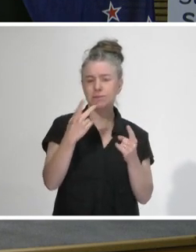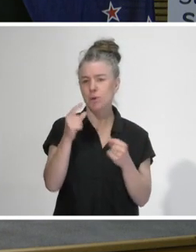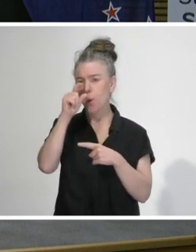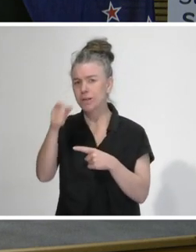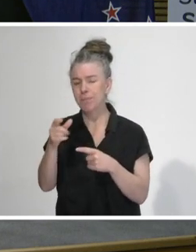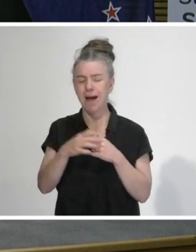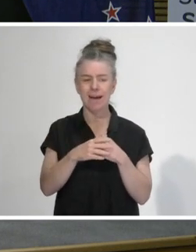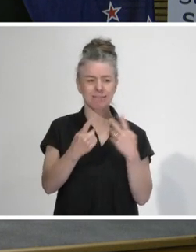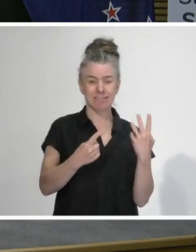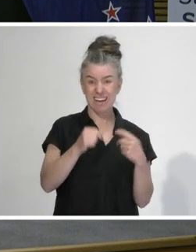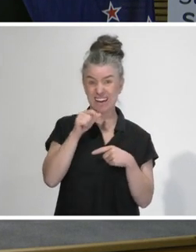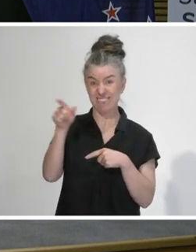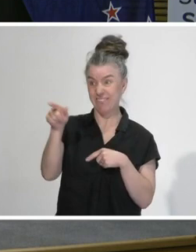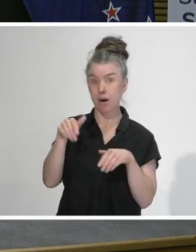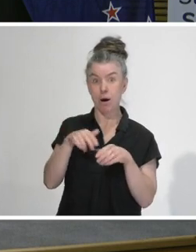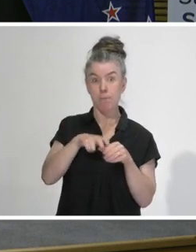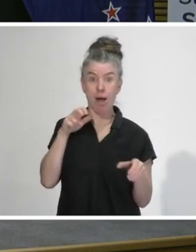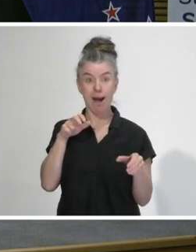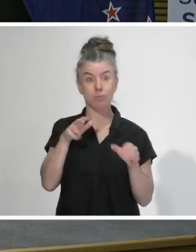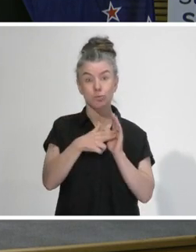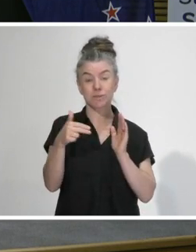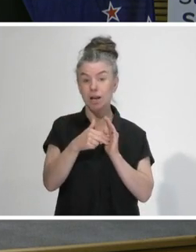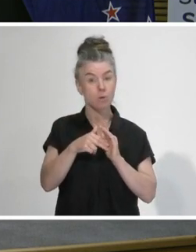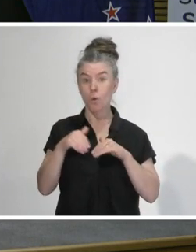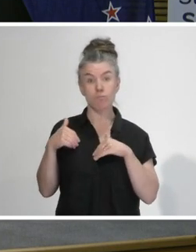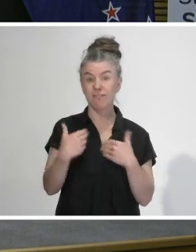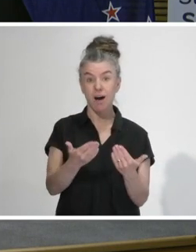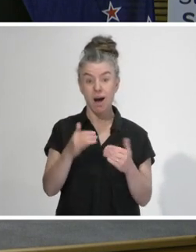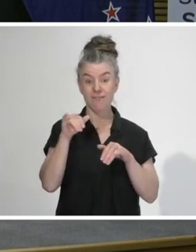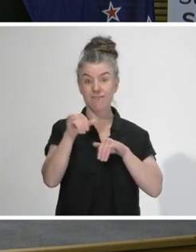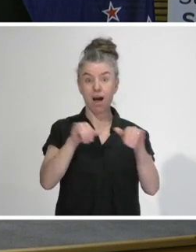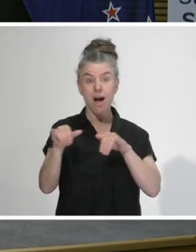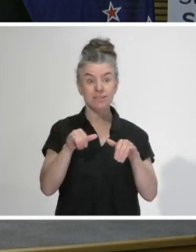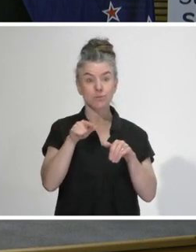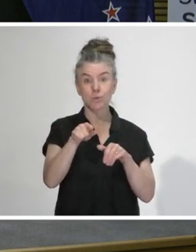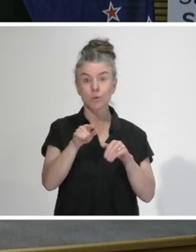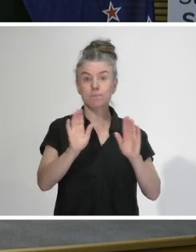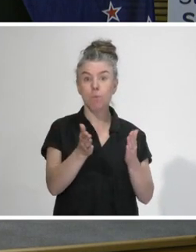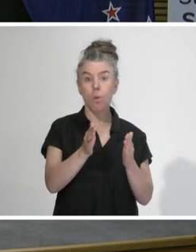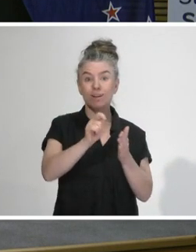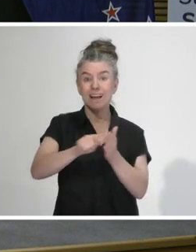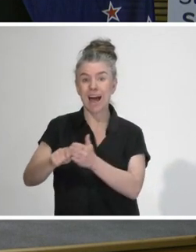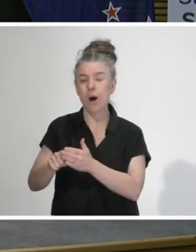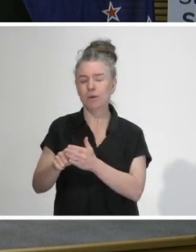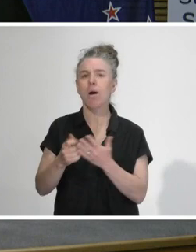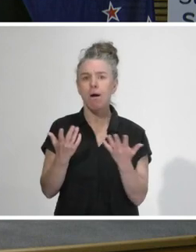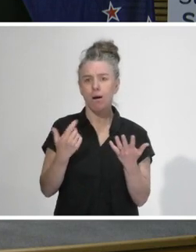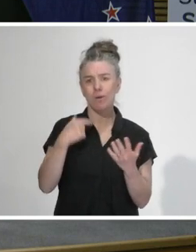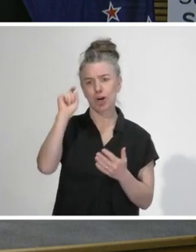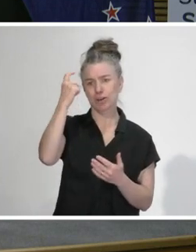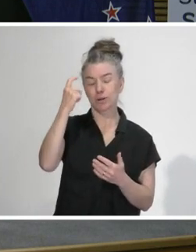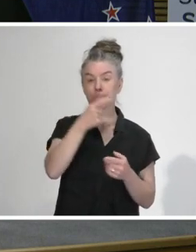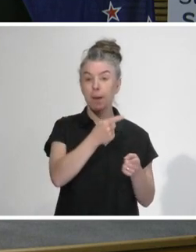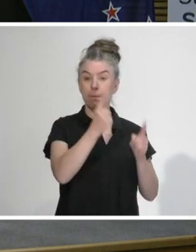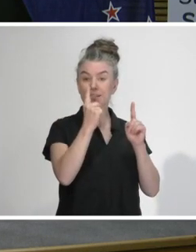we're losing a fundamental part of that network. And so I know that's something that Minister Phil Twyford is aware of and is